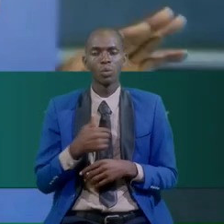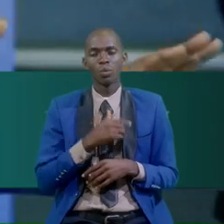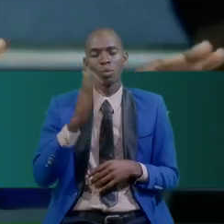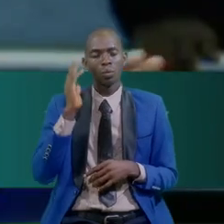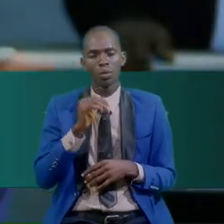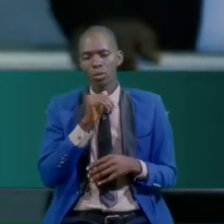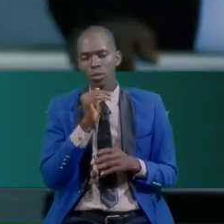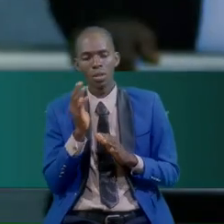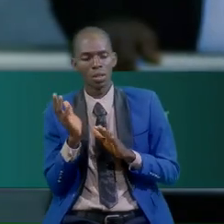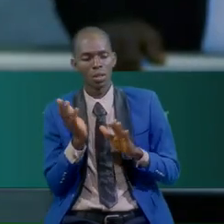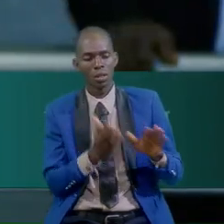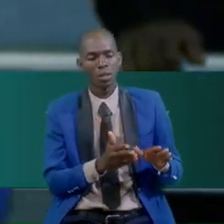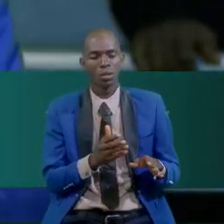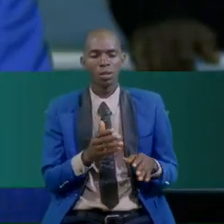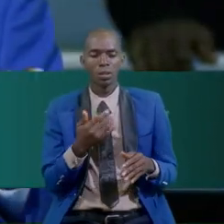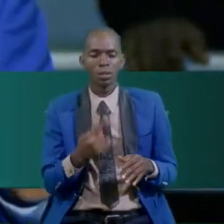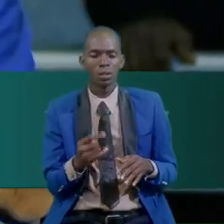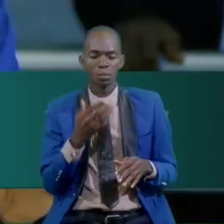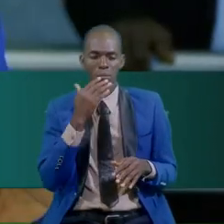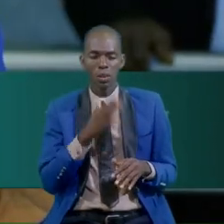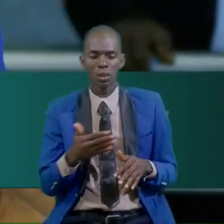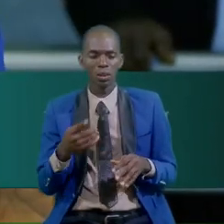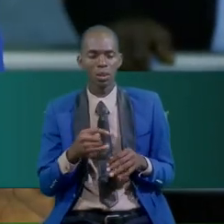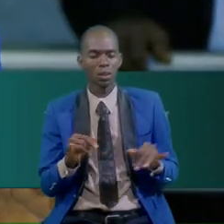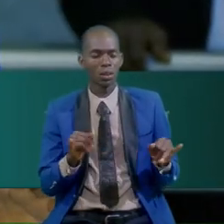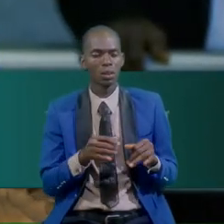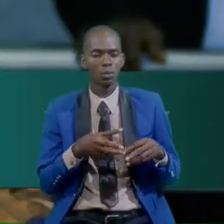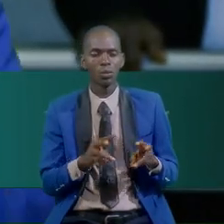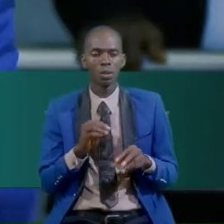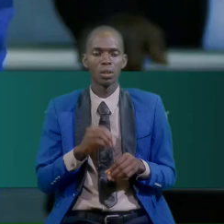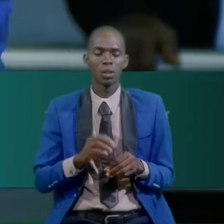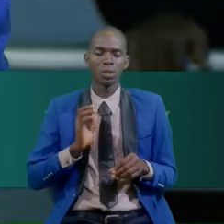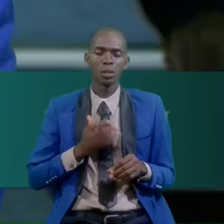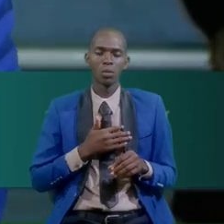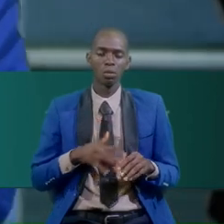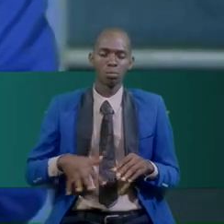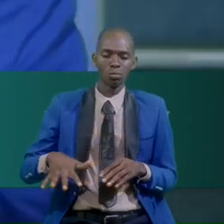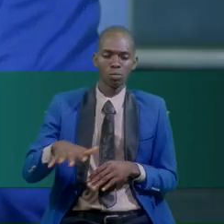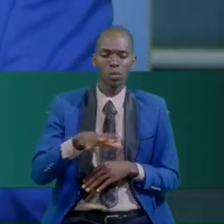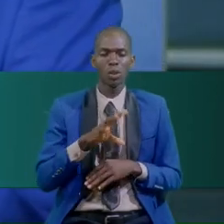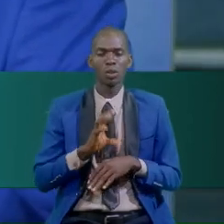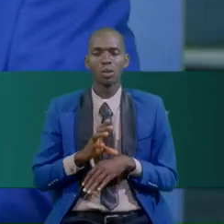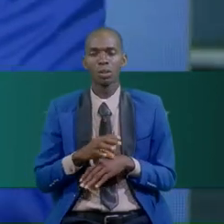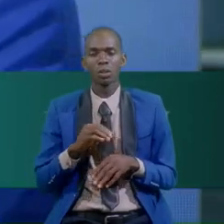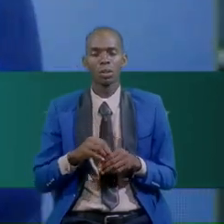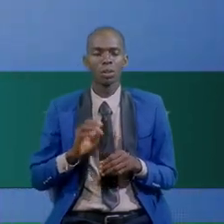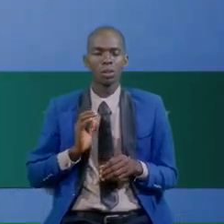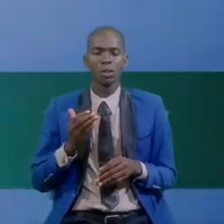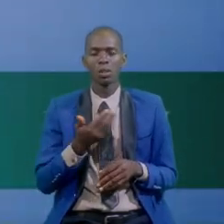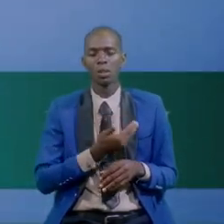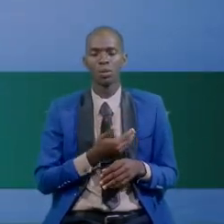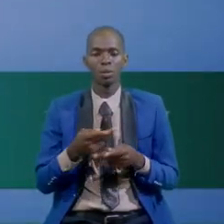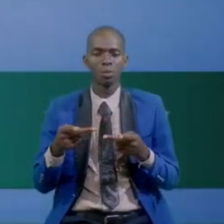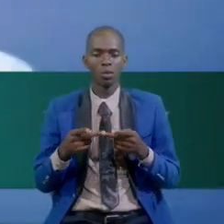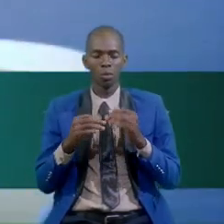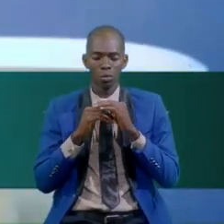the way they are in our local churches, in our denomination, in our